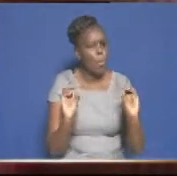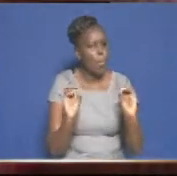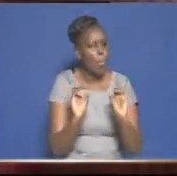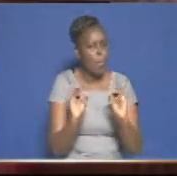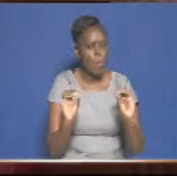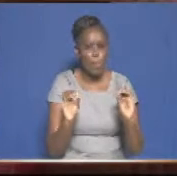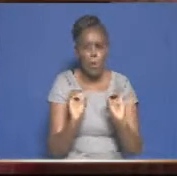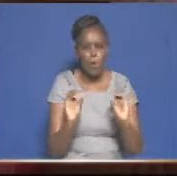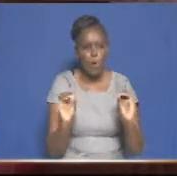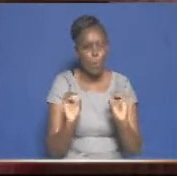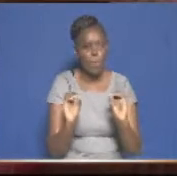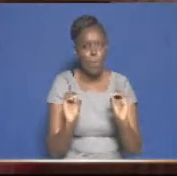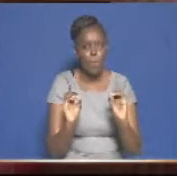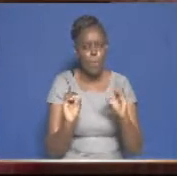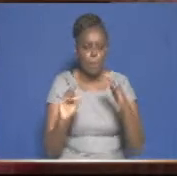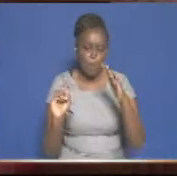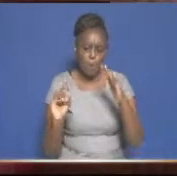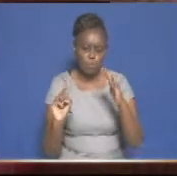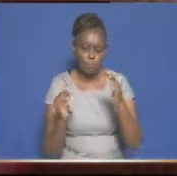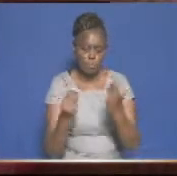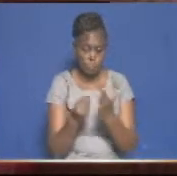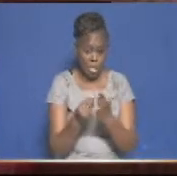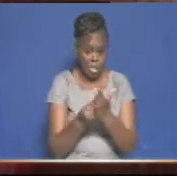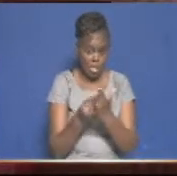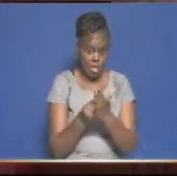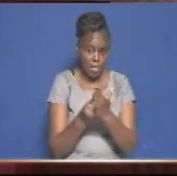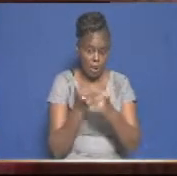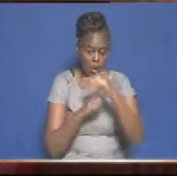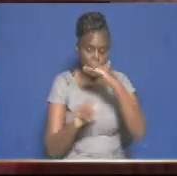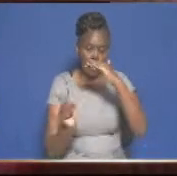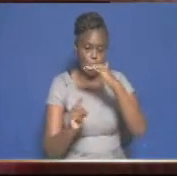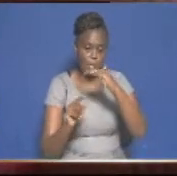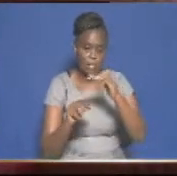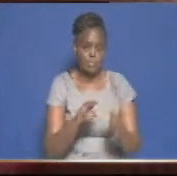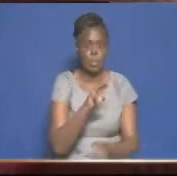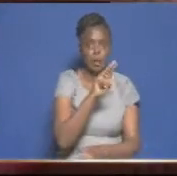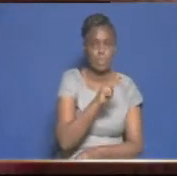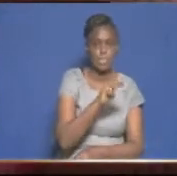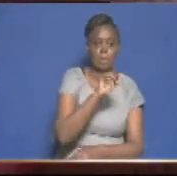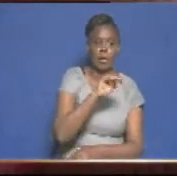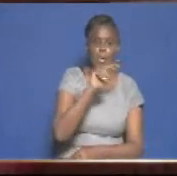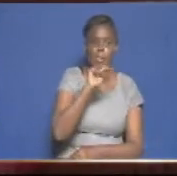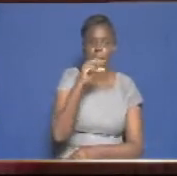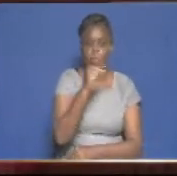allocations to Ministry of Mining. In 2017, when we came here,